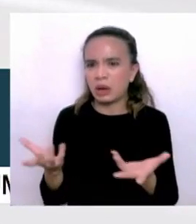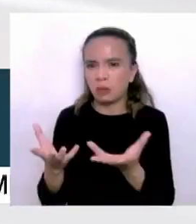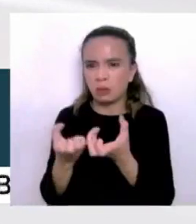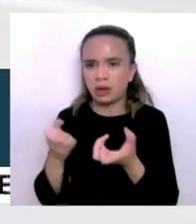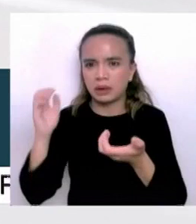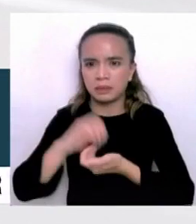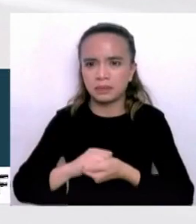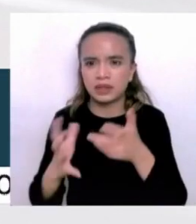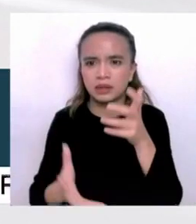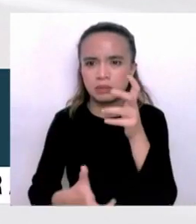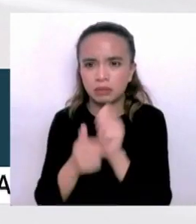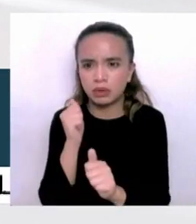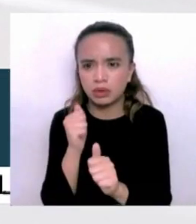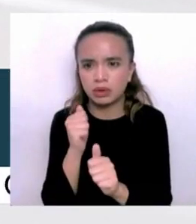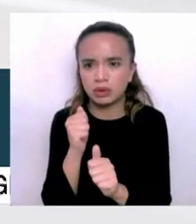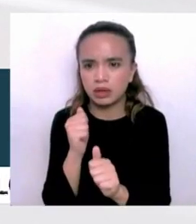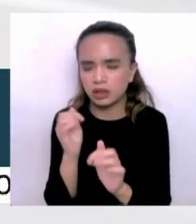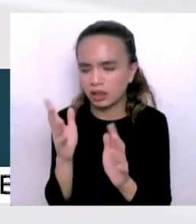with the most